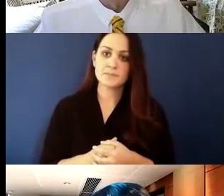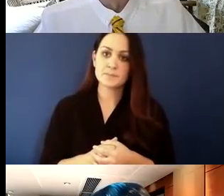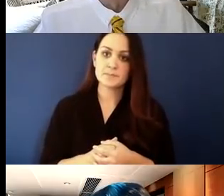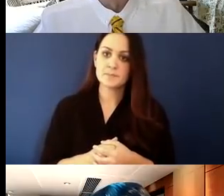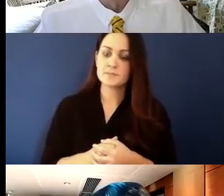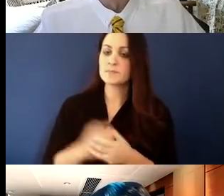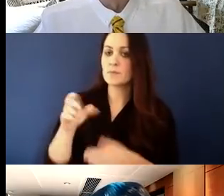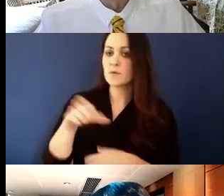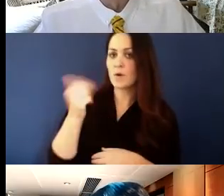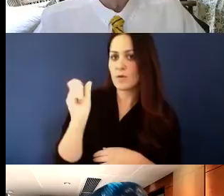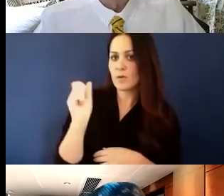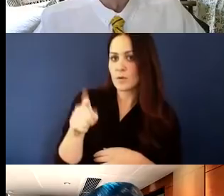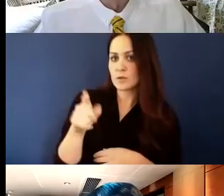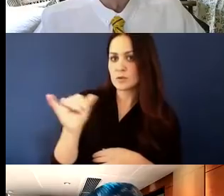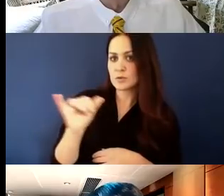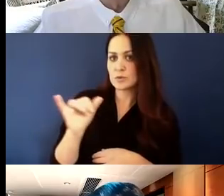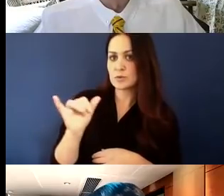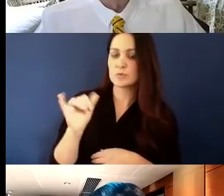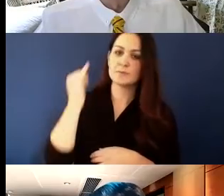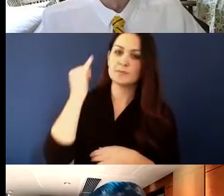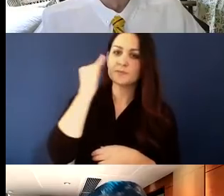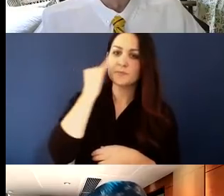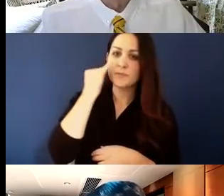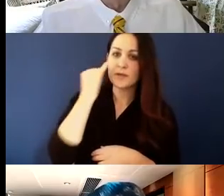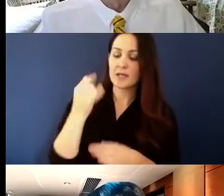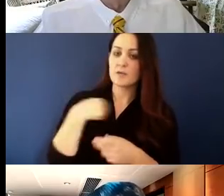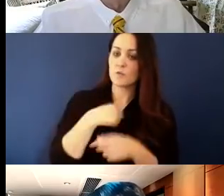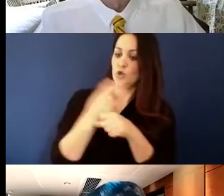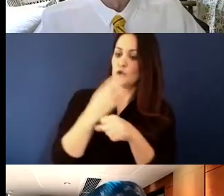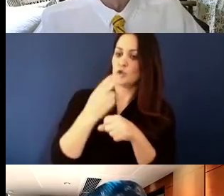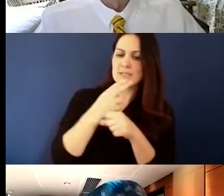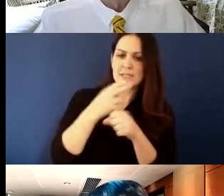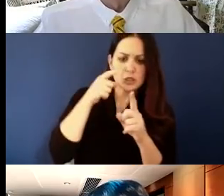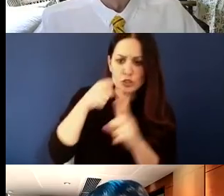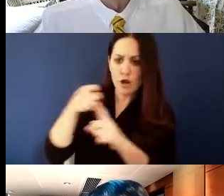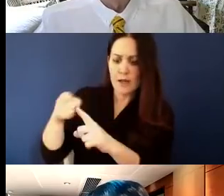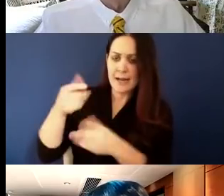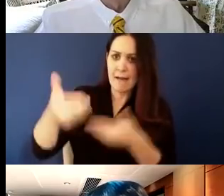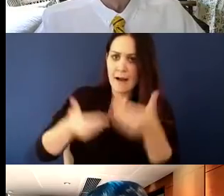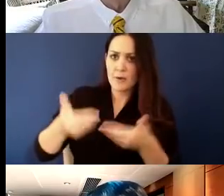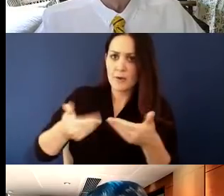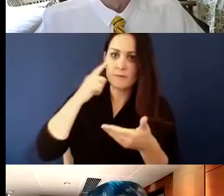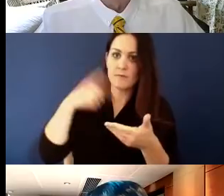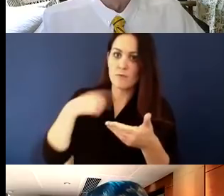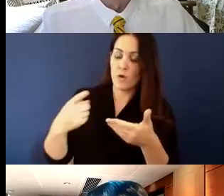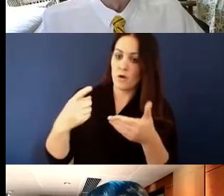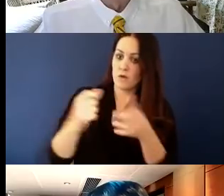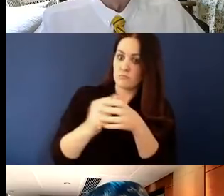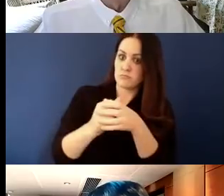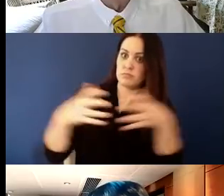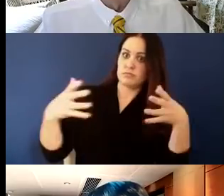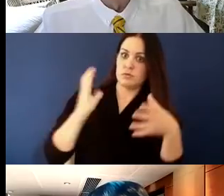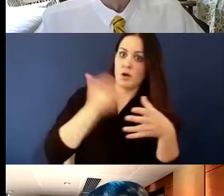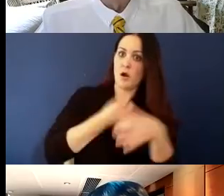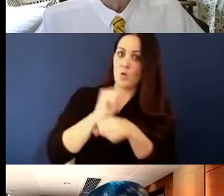Another question, Dee. If we are using targeted hiring to expand capacity, does that mean we're bringing back some